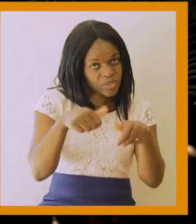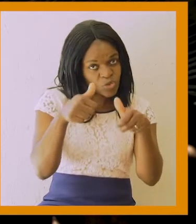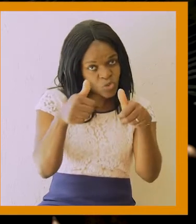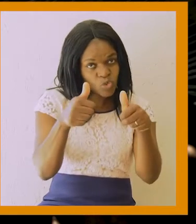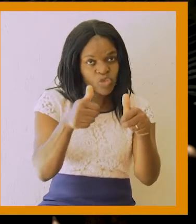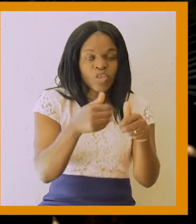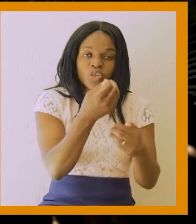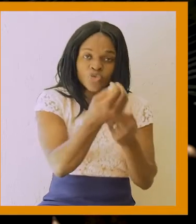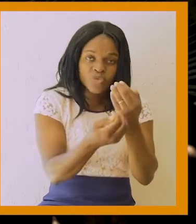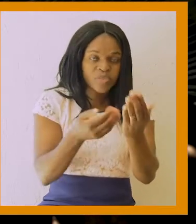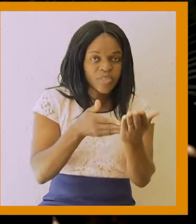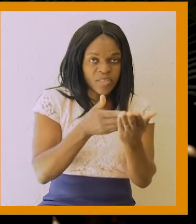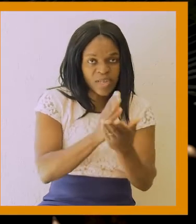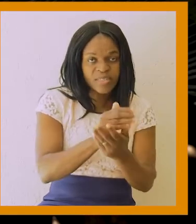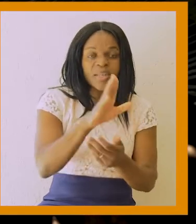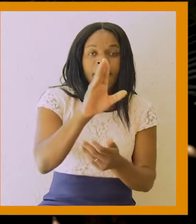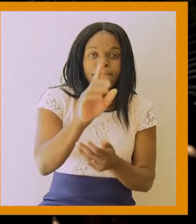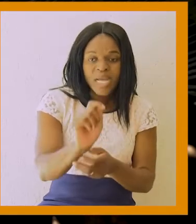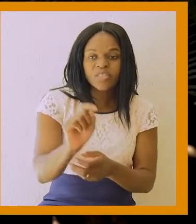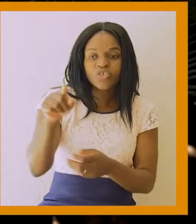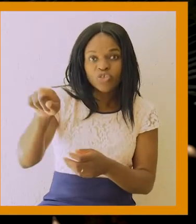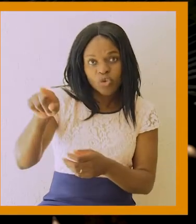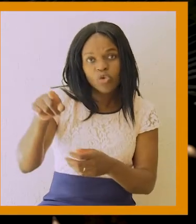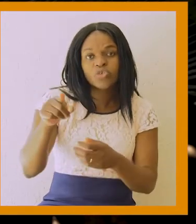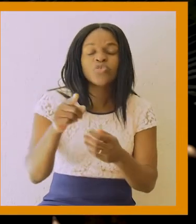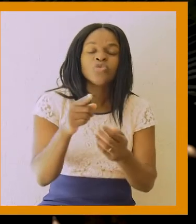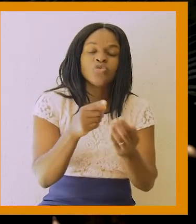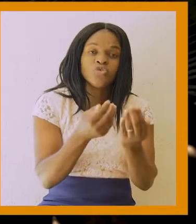woman, she was saying, do you even know that your children